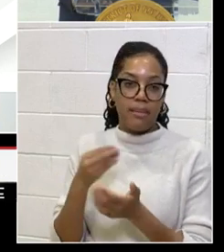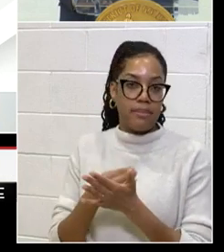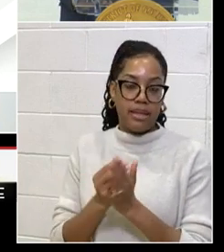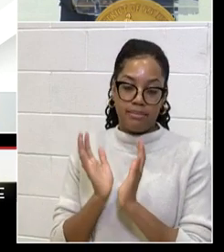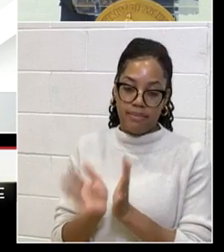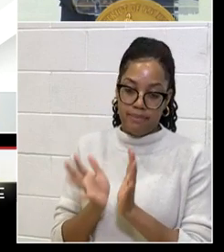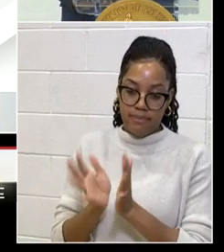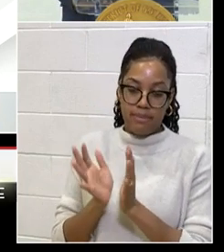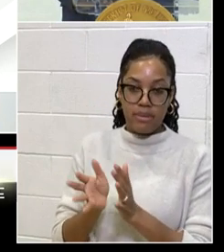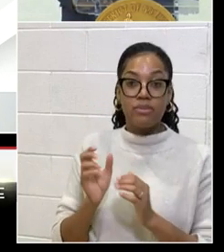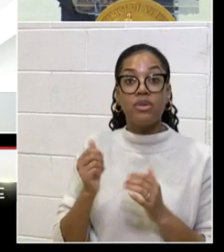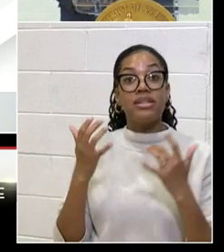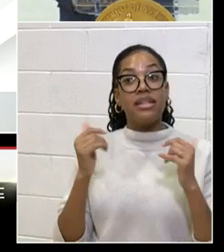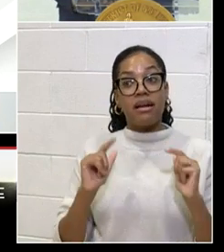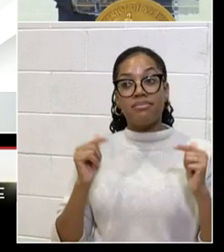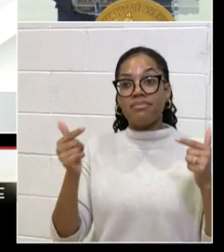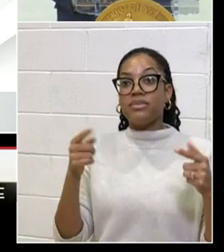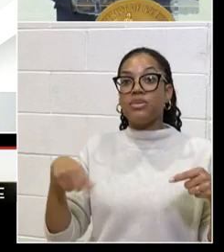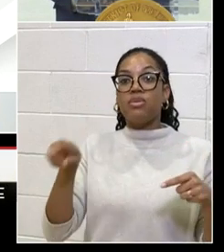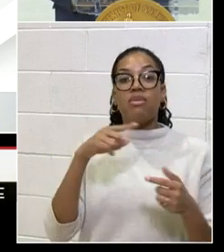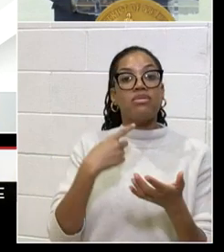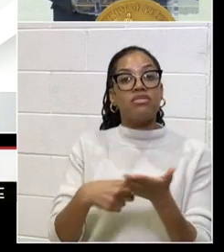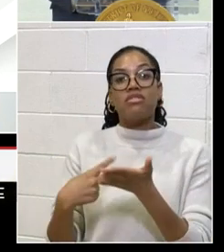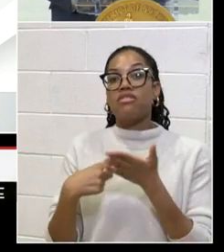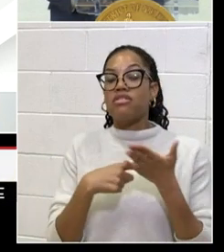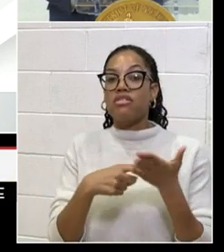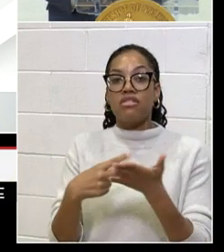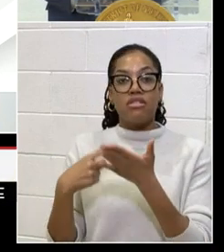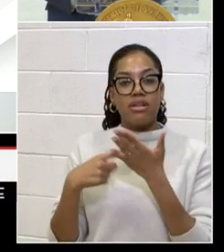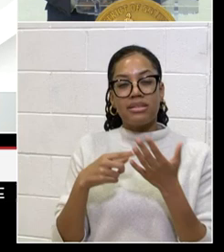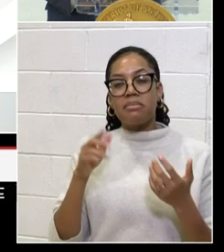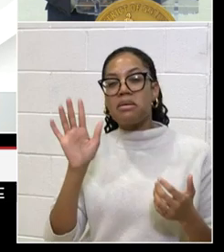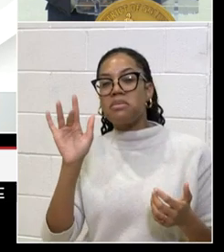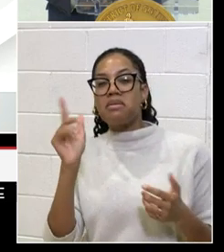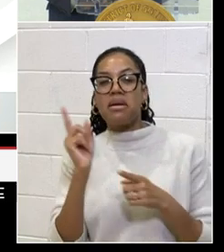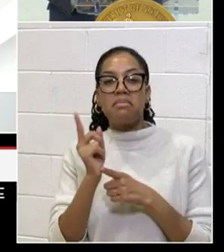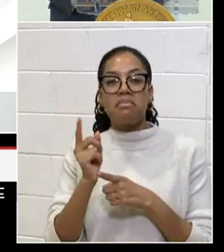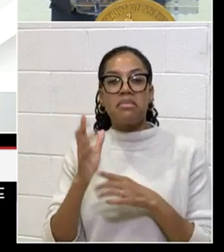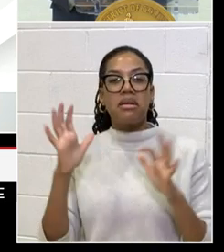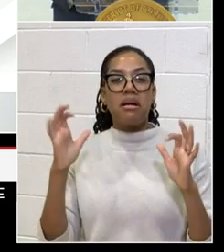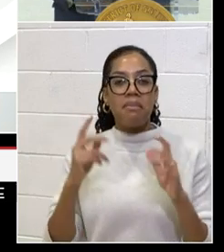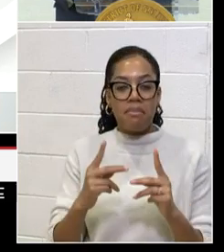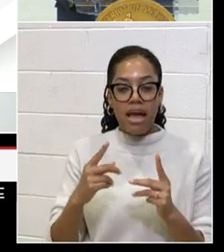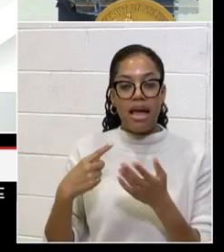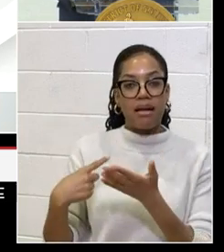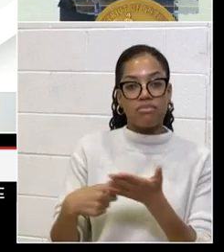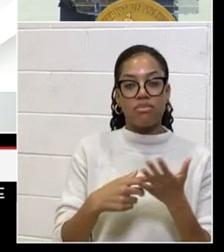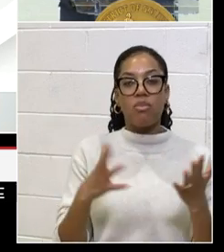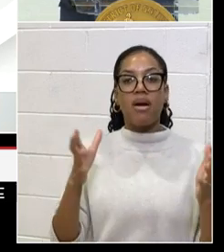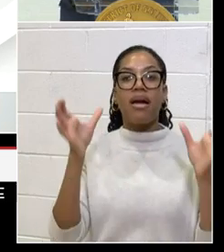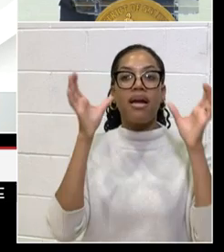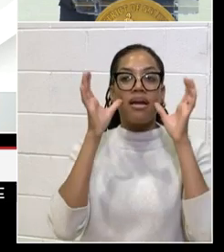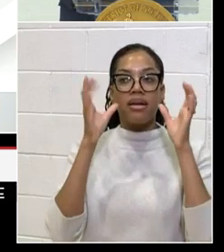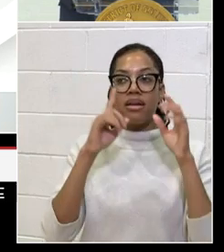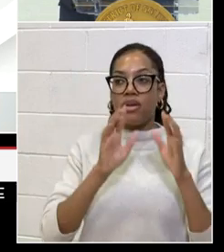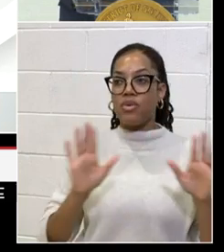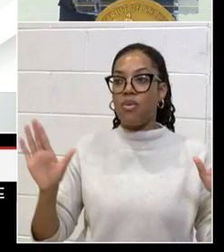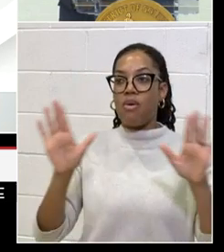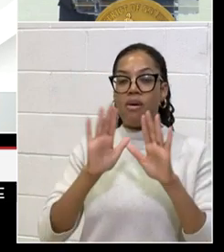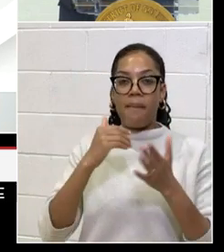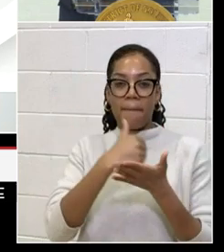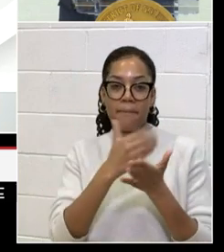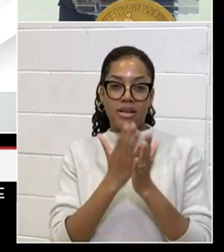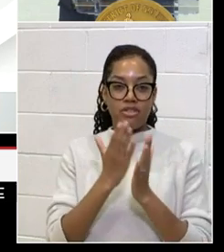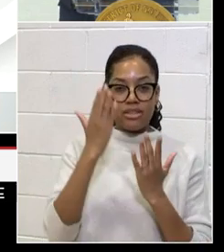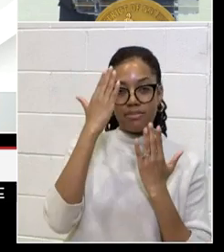facilitate the conversations. We're going to circle back in about 25 minutes or so, and then we want to hear the great news that you